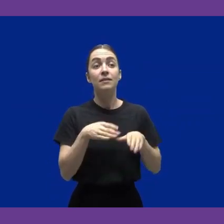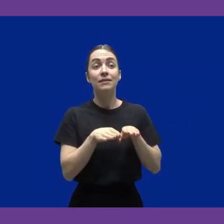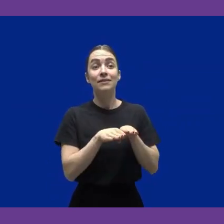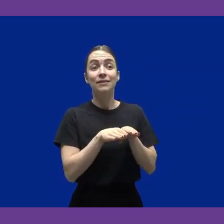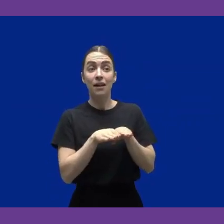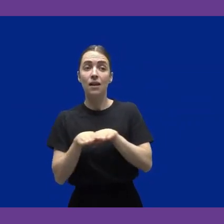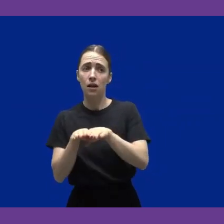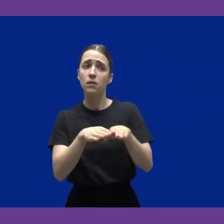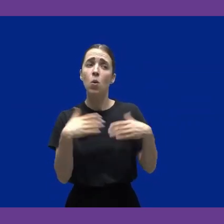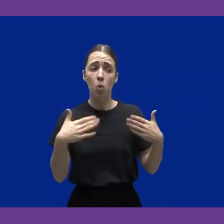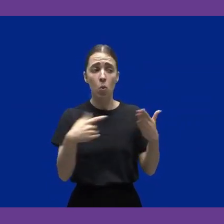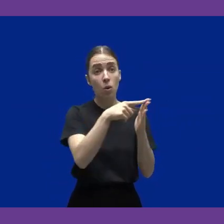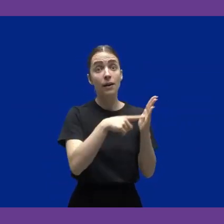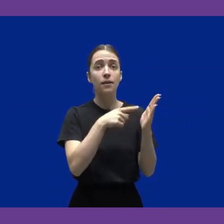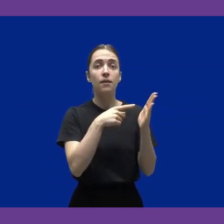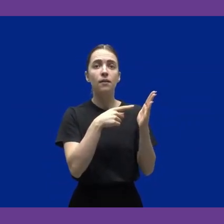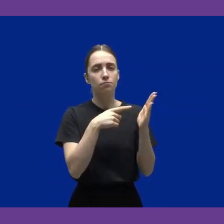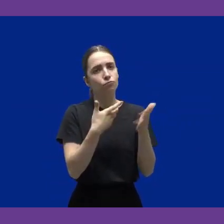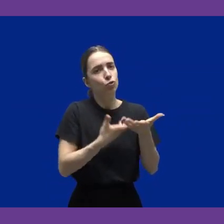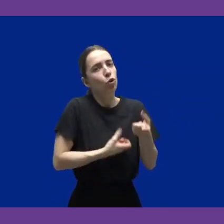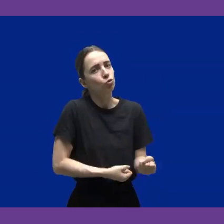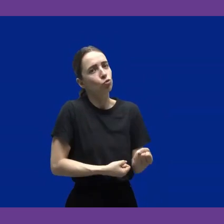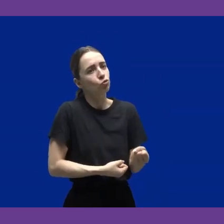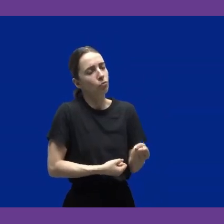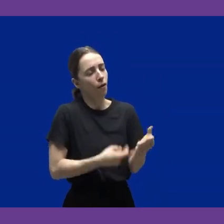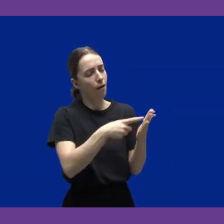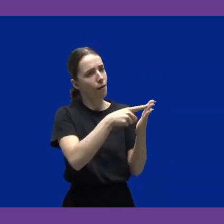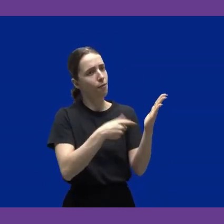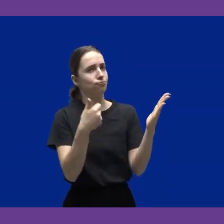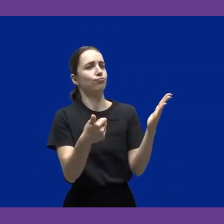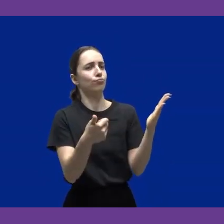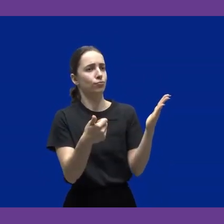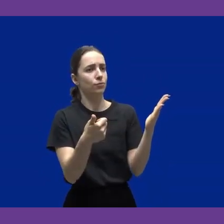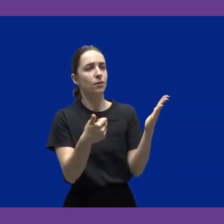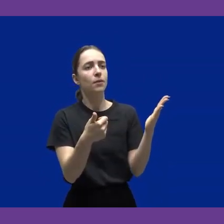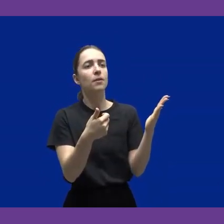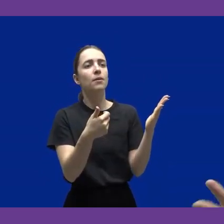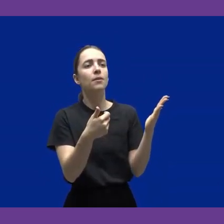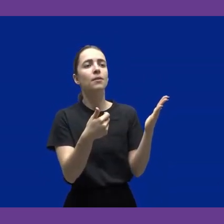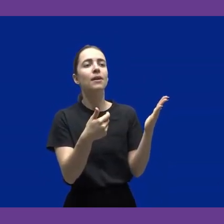you always have to need to be able to say yes or not, I'm fulfilling that.